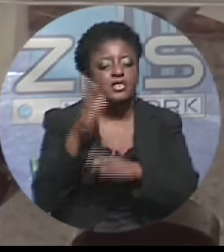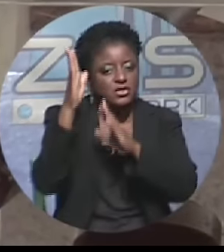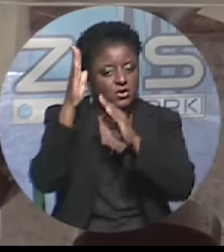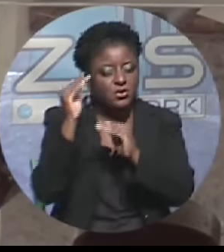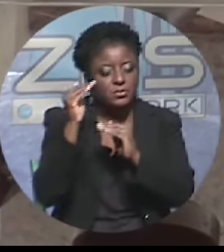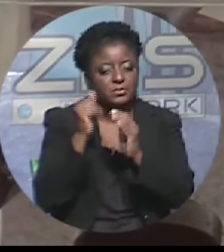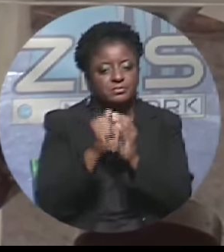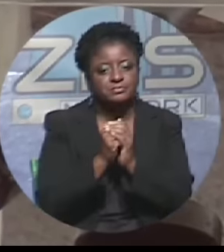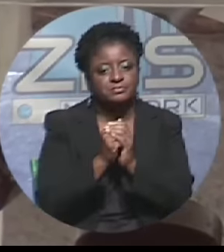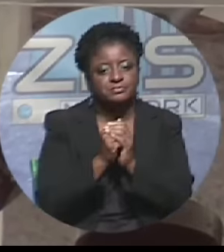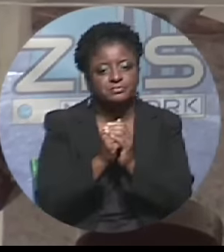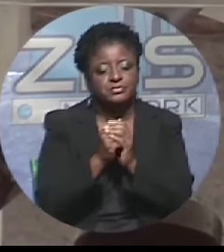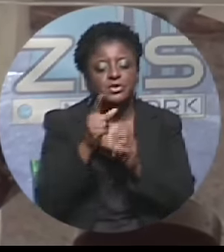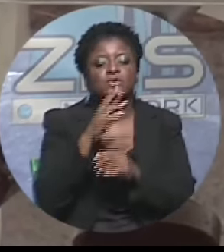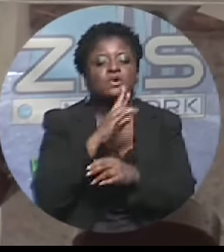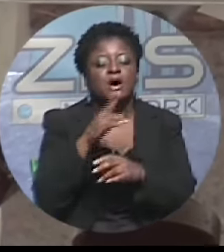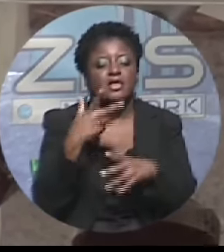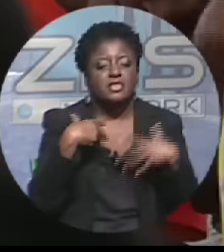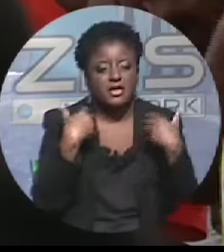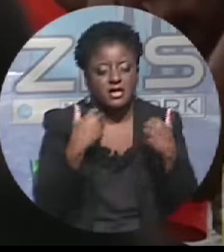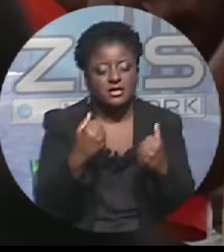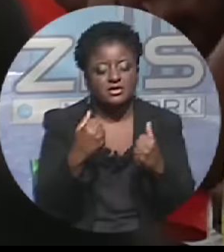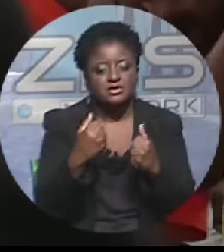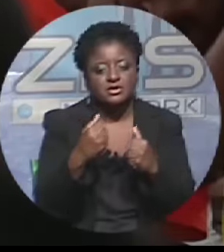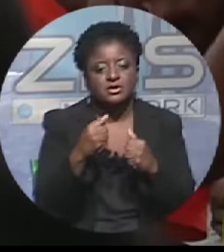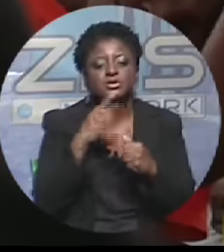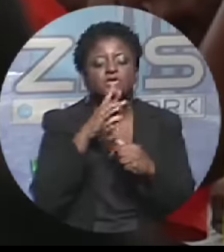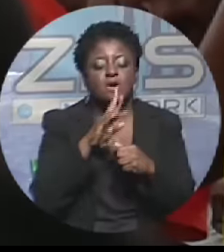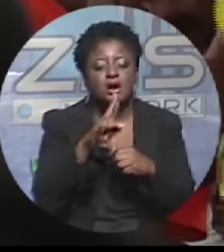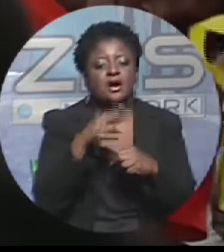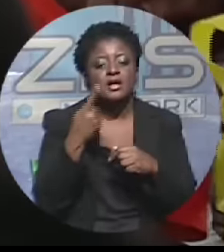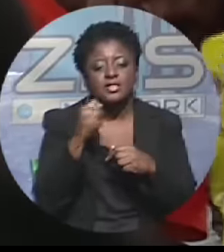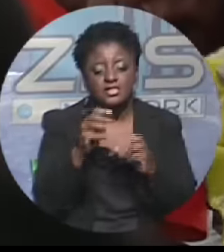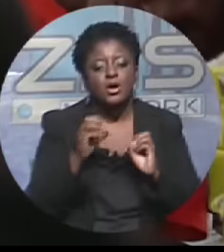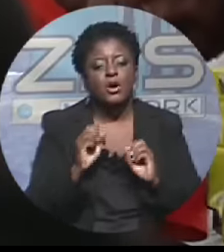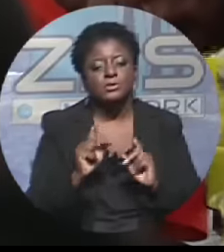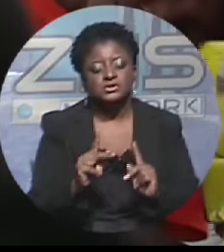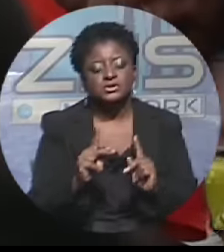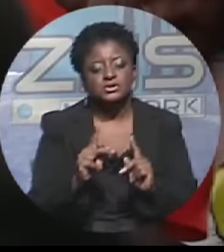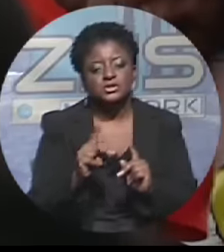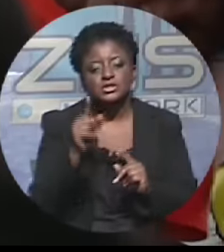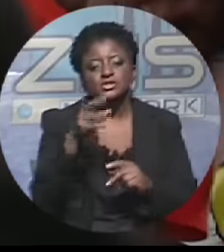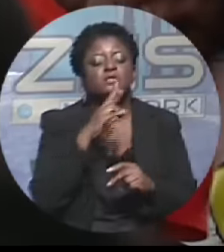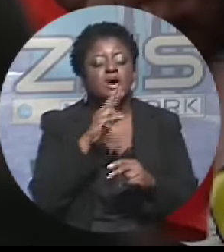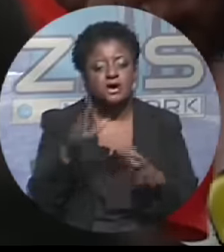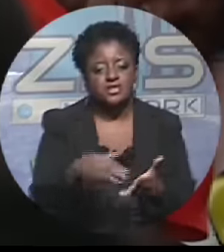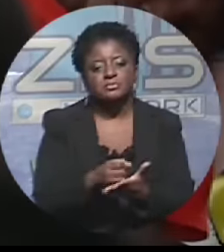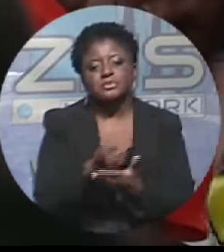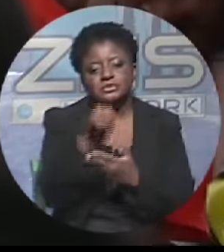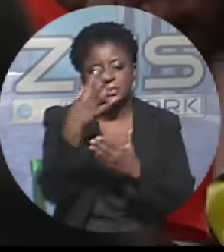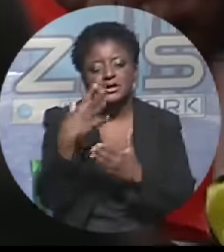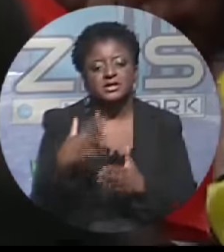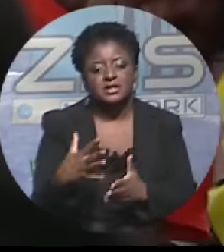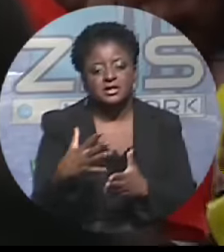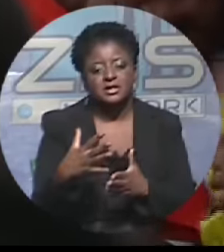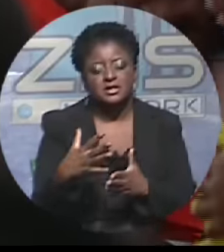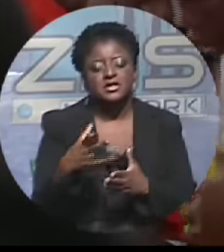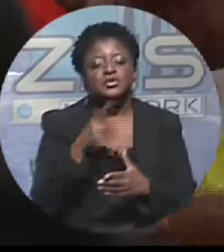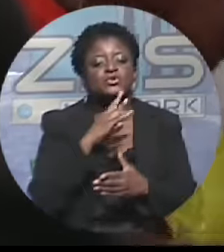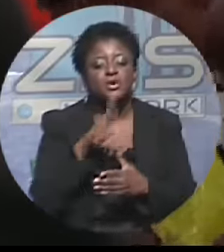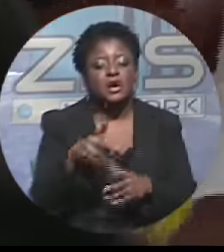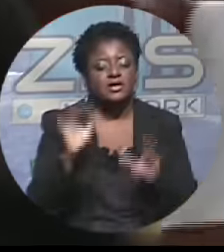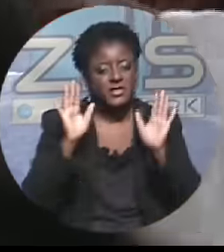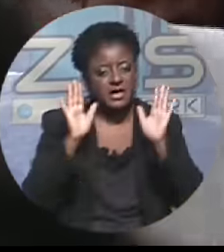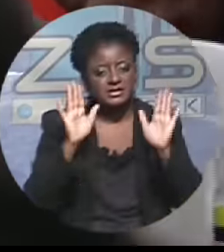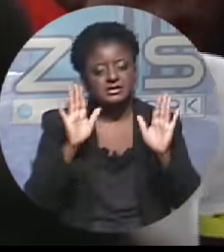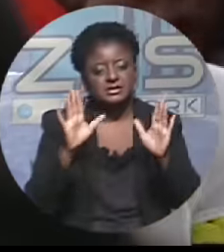hope. You are the health. You are the opportunity. You are the prosperity. You are the